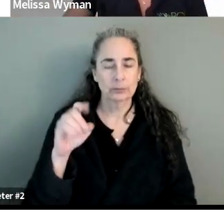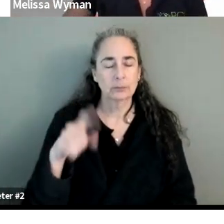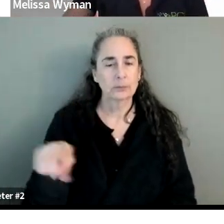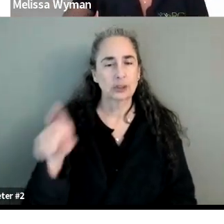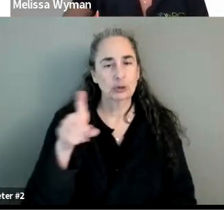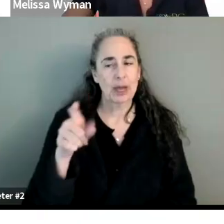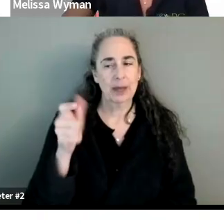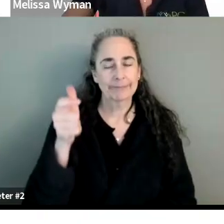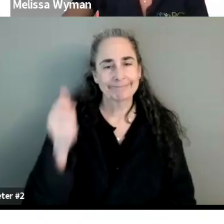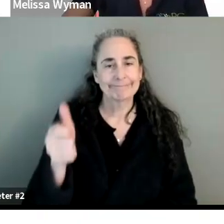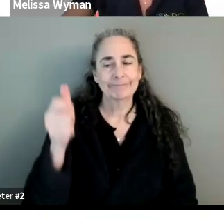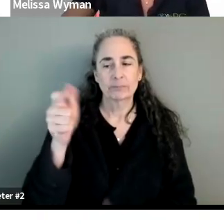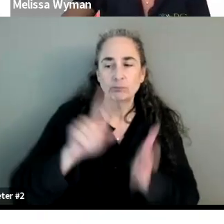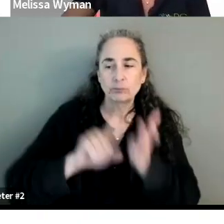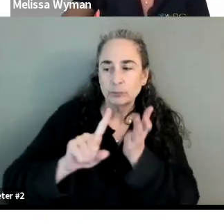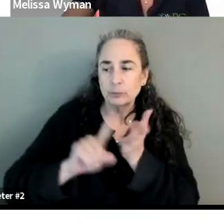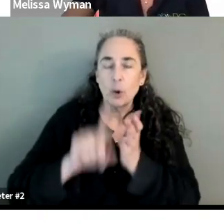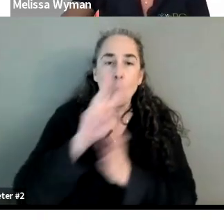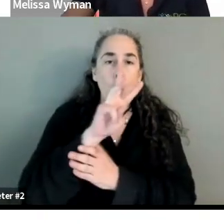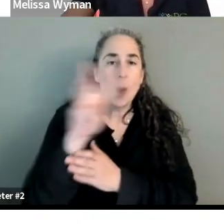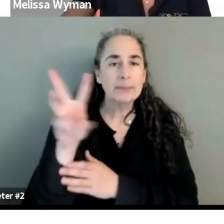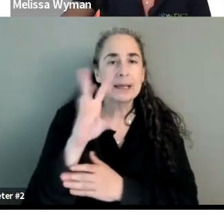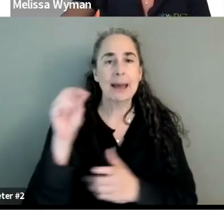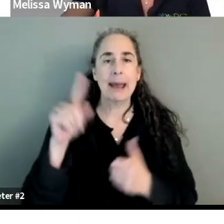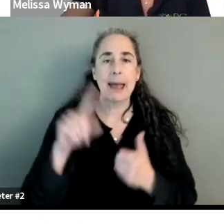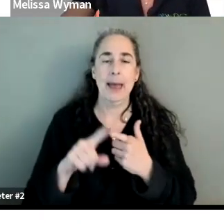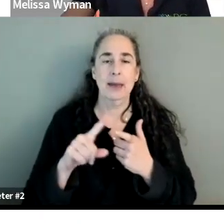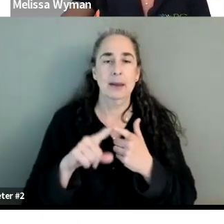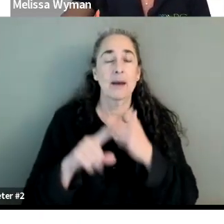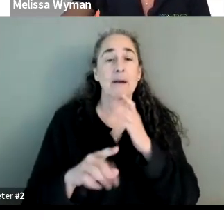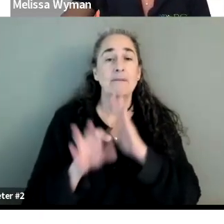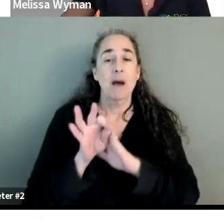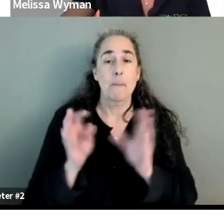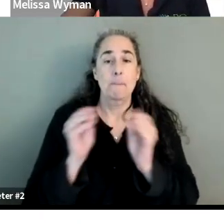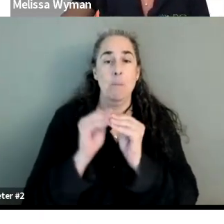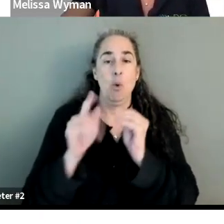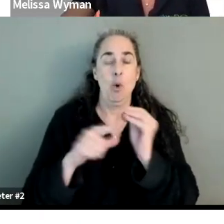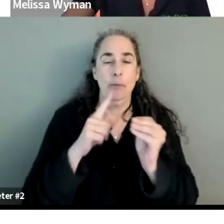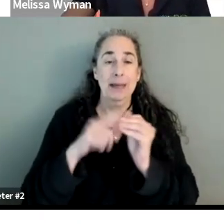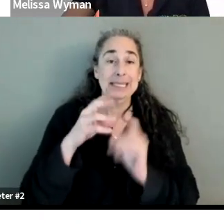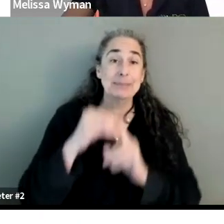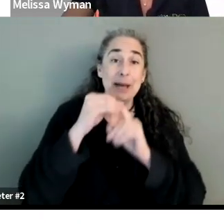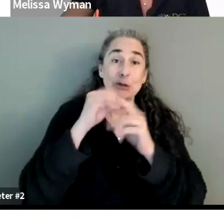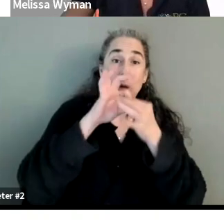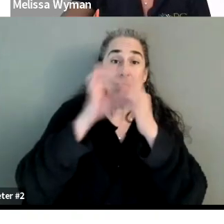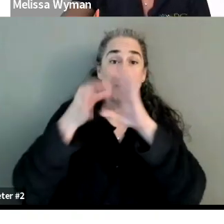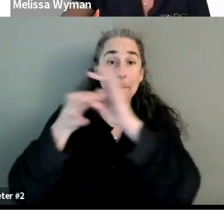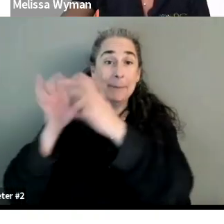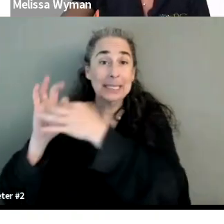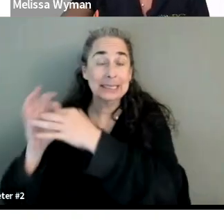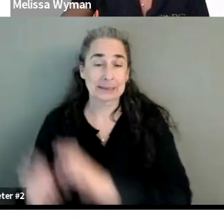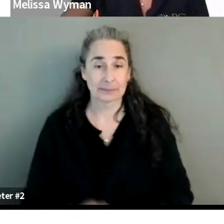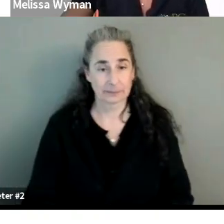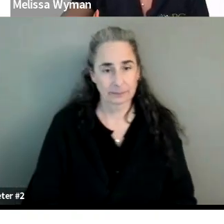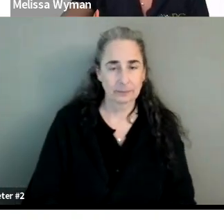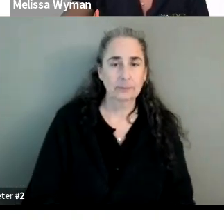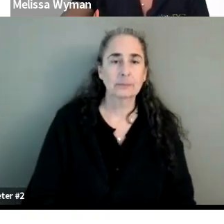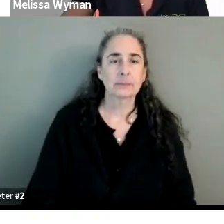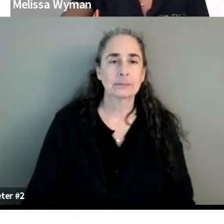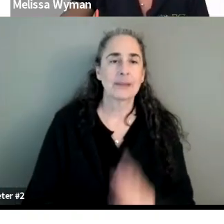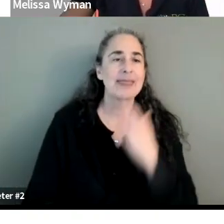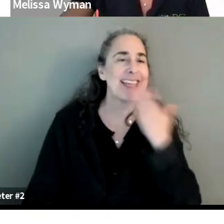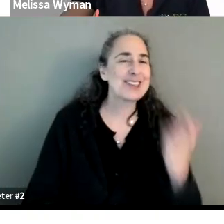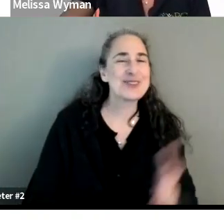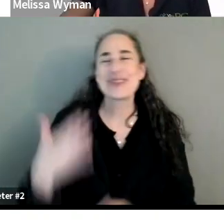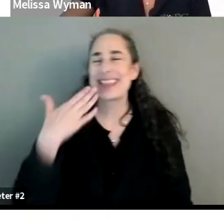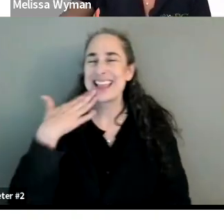can look up on the website and find out more about Special Olympics. Okay, All thank you. right,